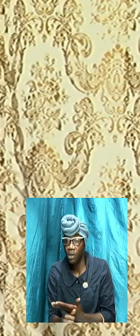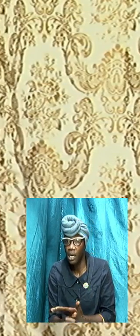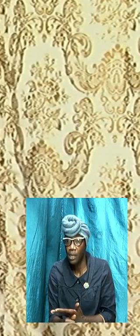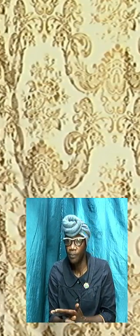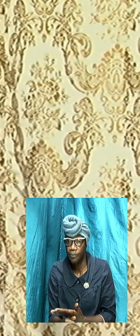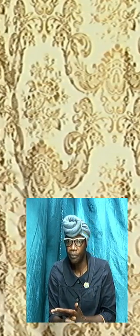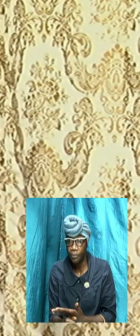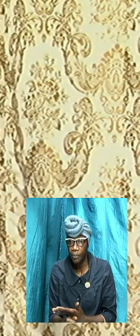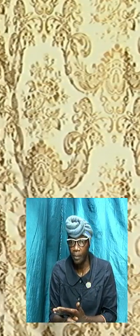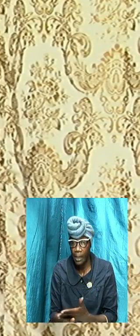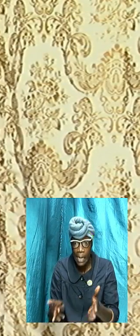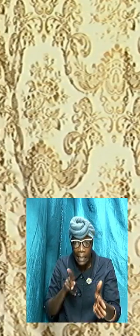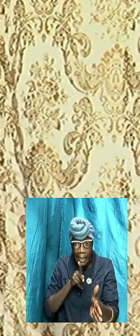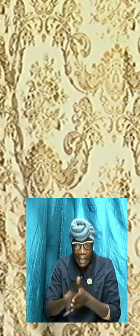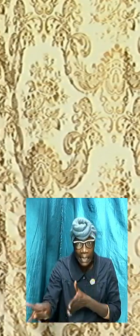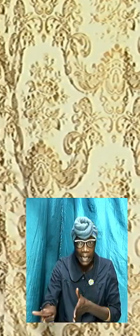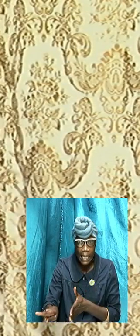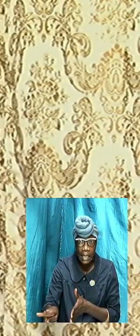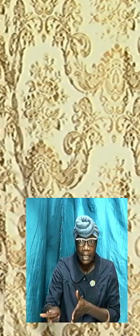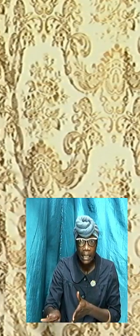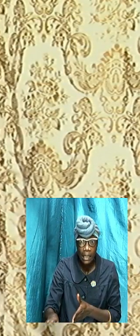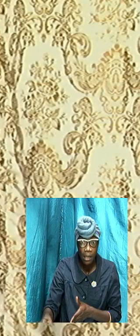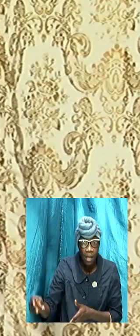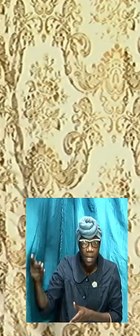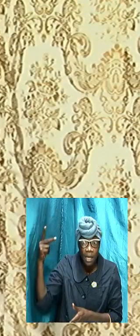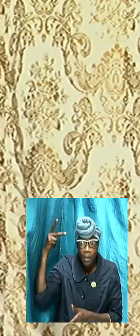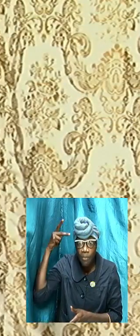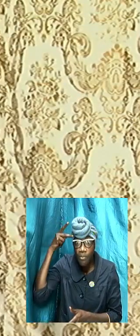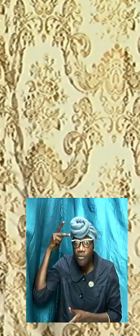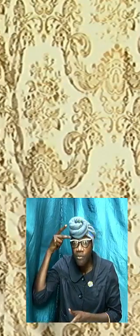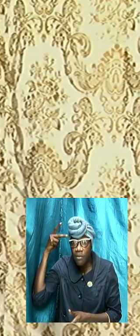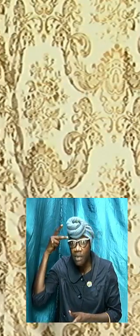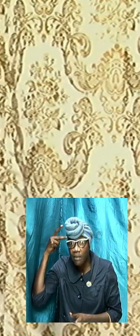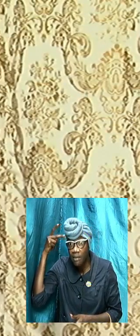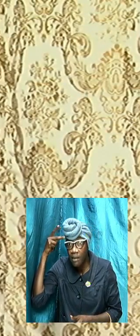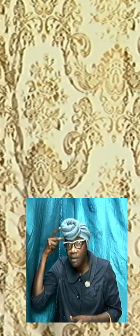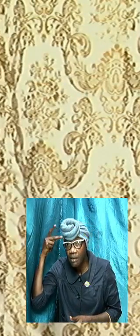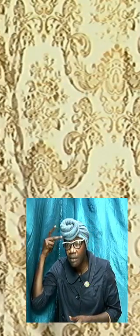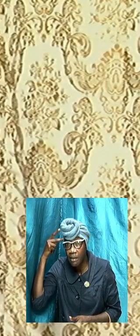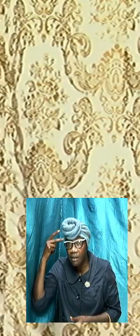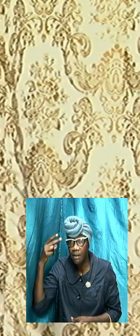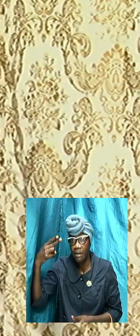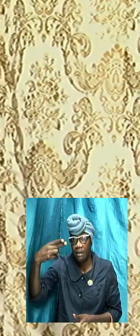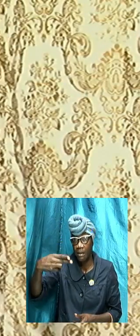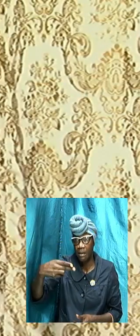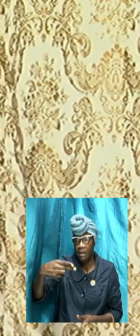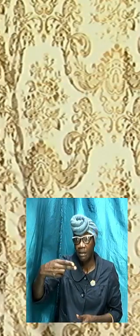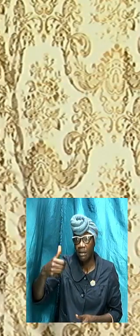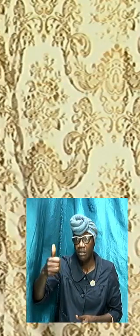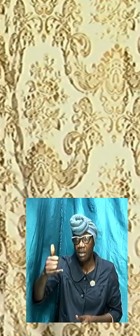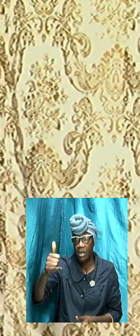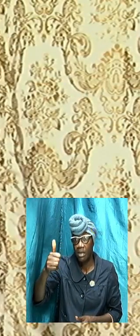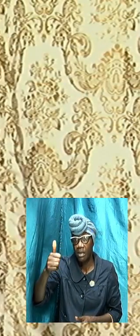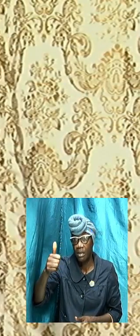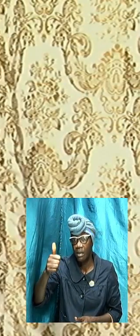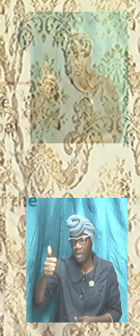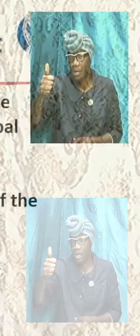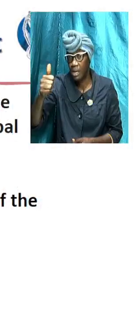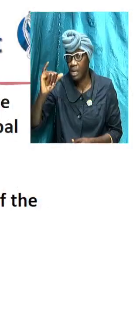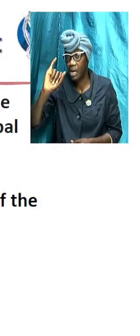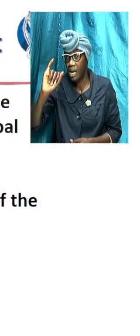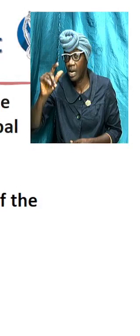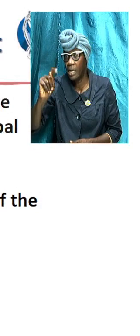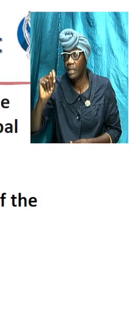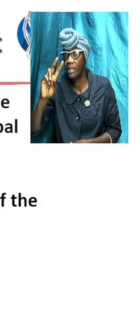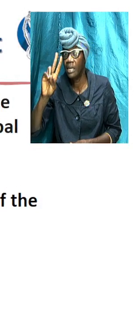Haitian president. Can you imagine? No, Haiti has always been a country that have issues. That's the truth. But we have not heard of